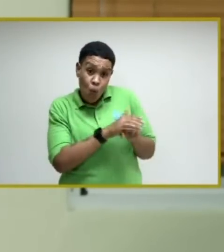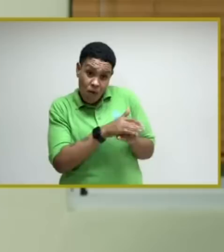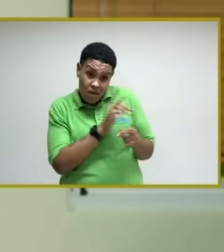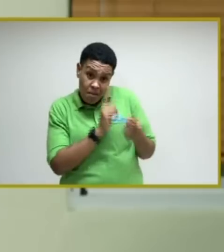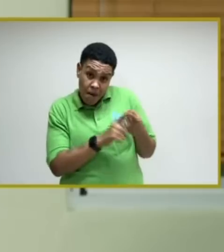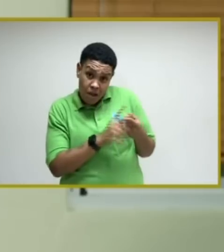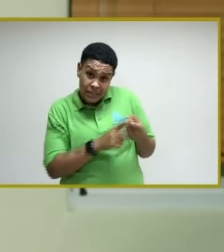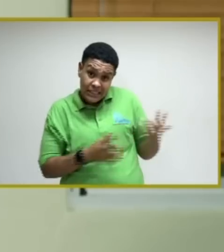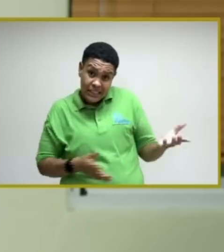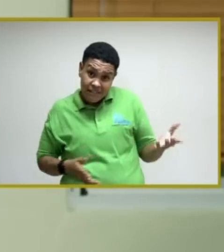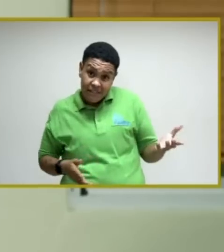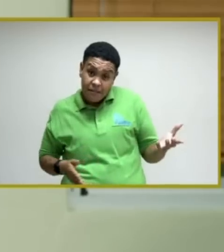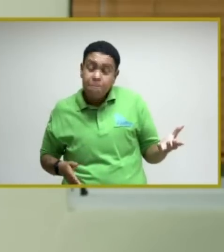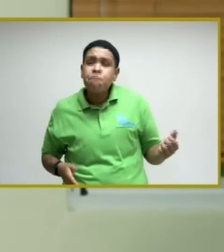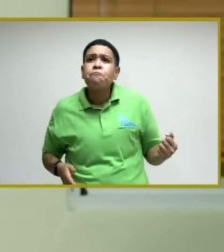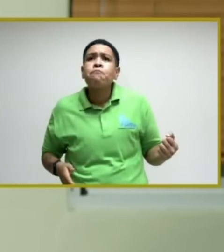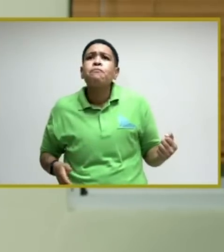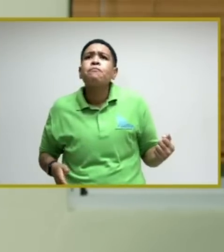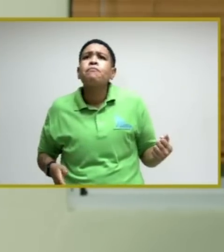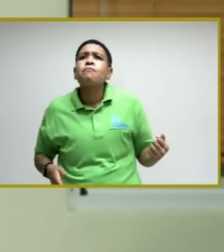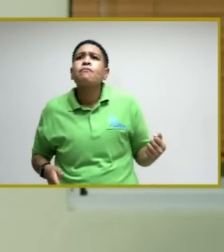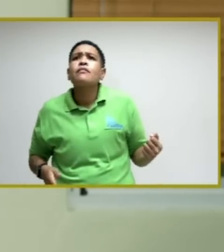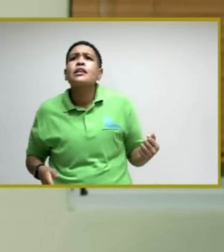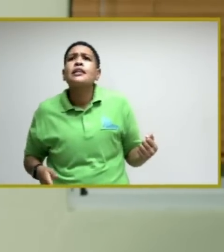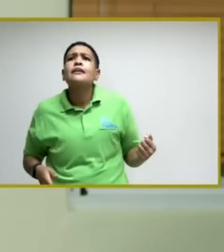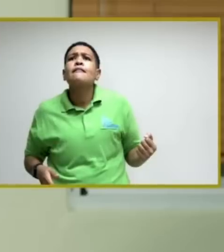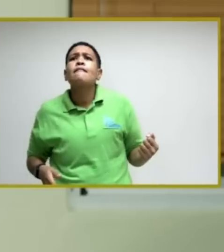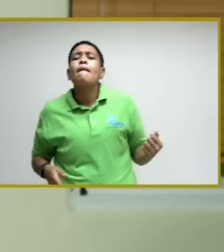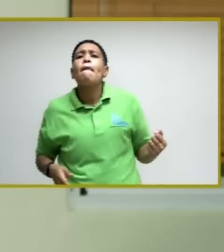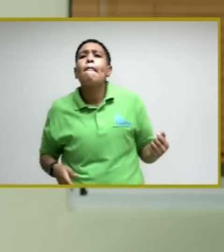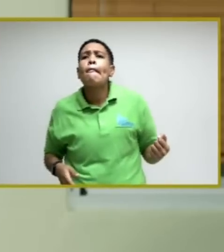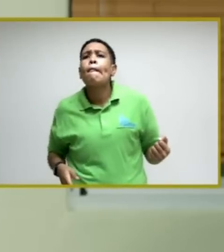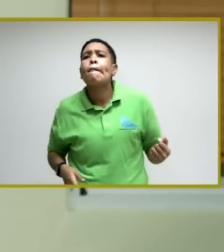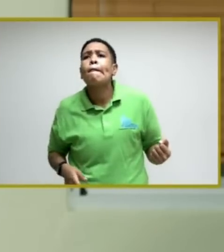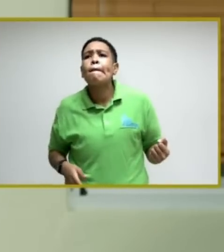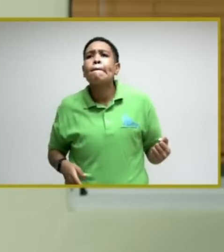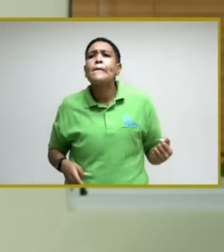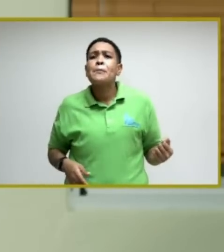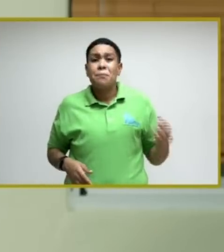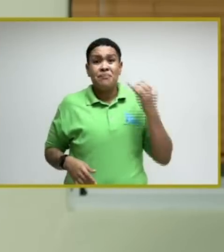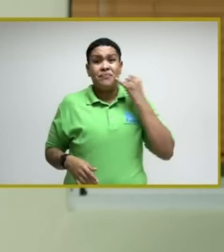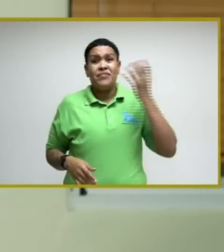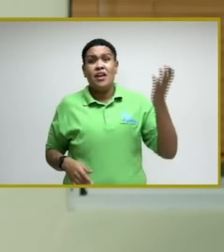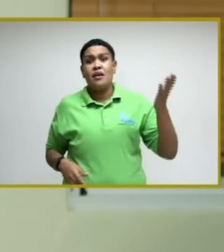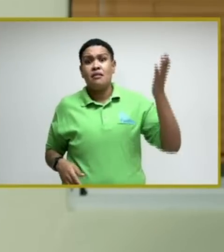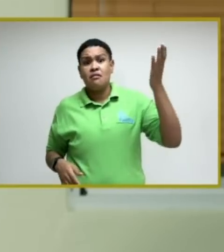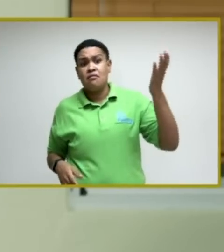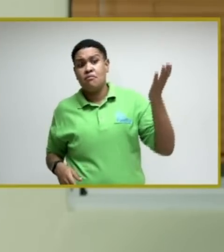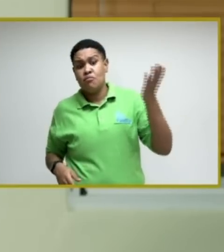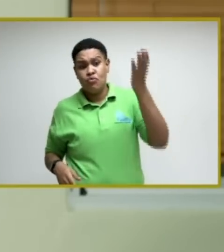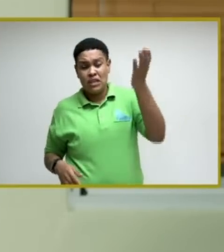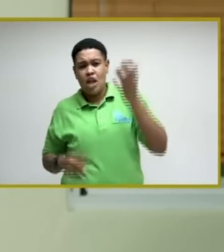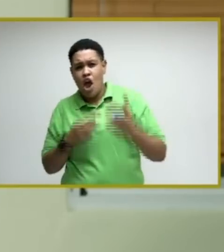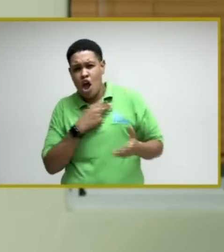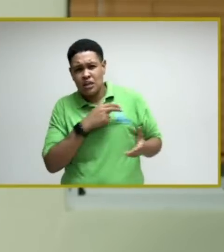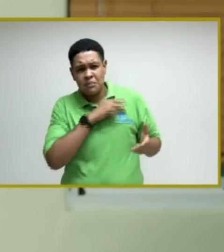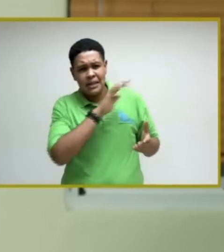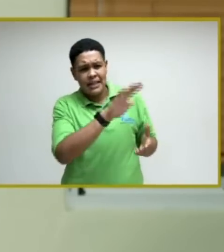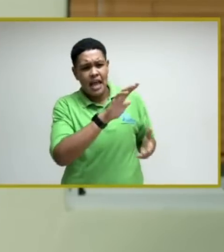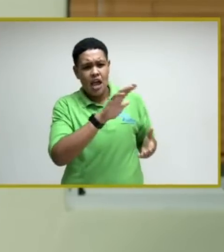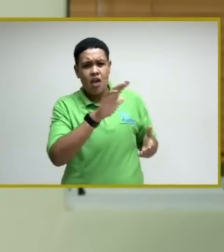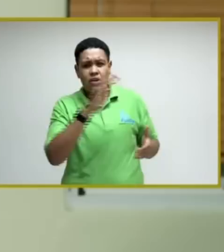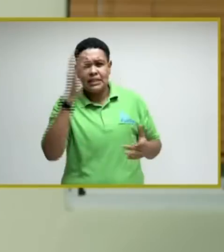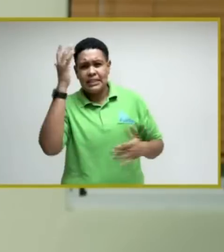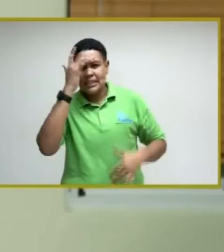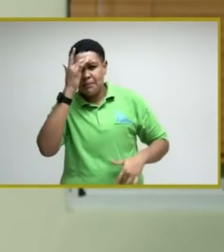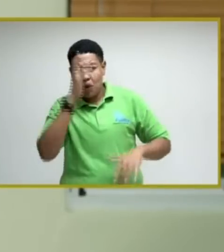positive, if their presentation to hospital, their symptoms leading up